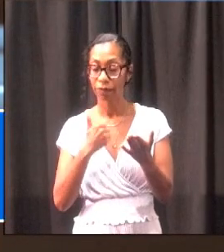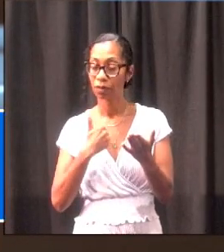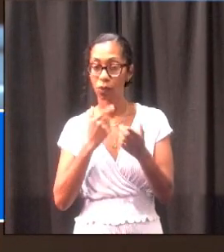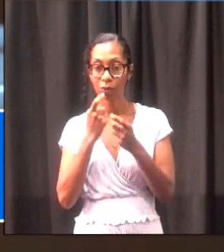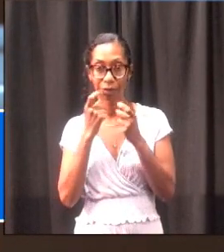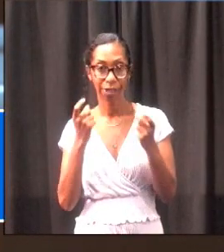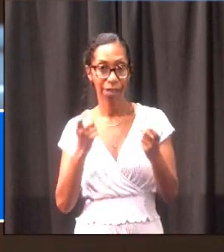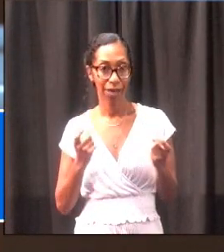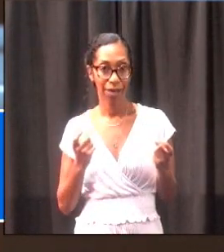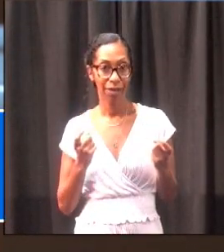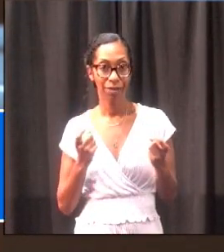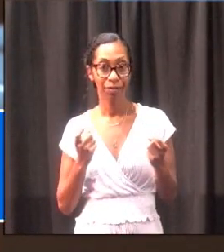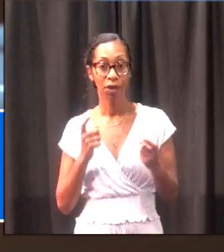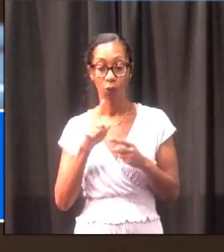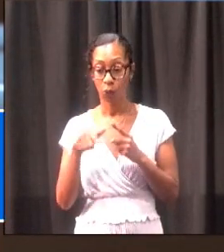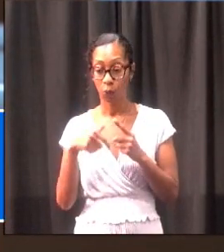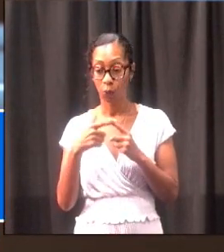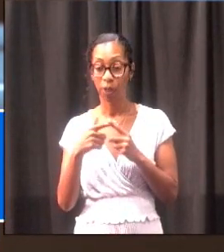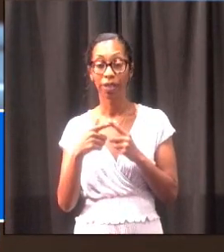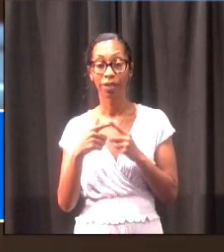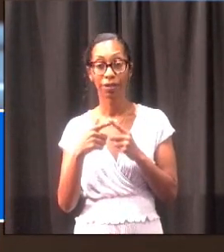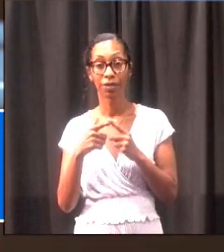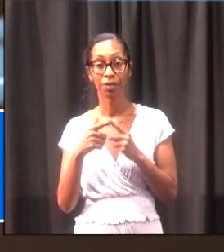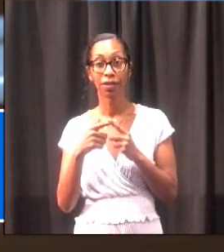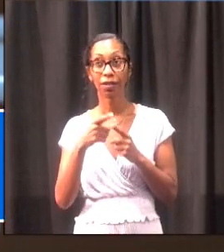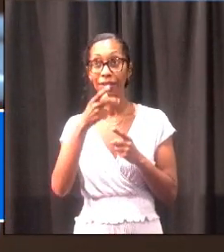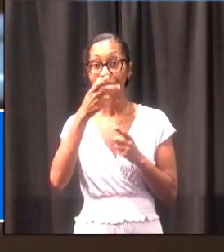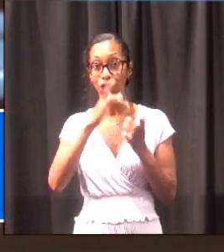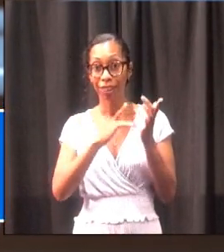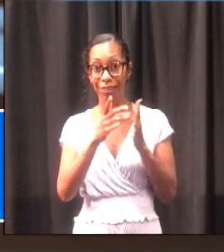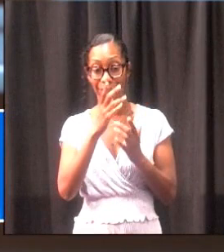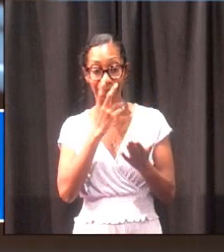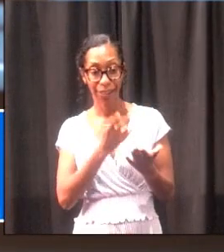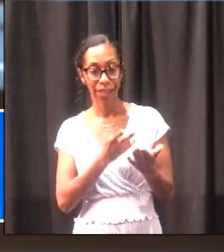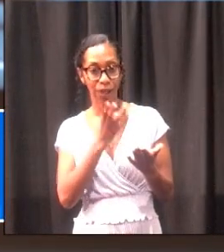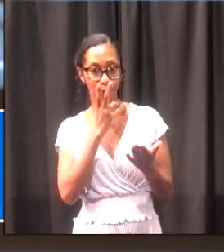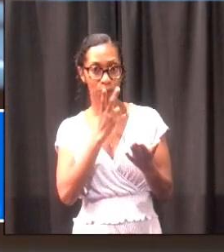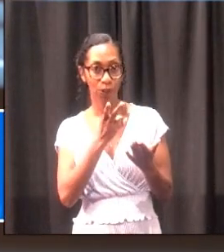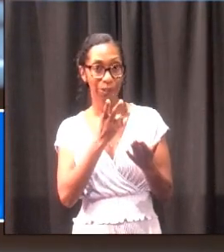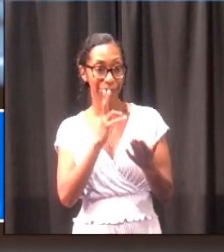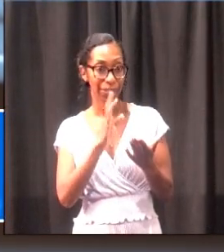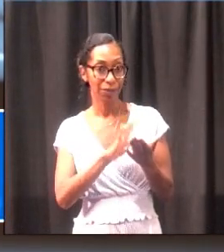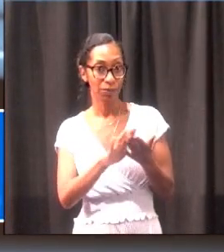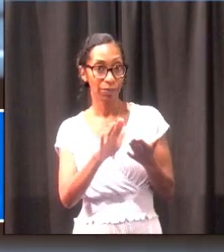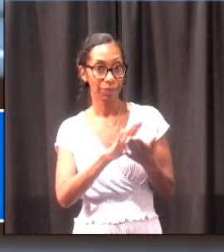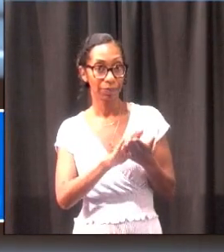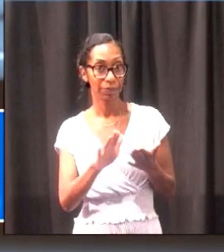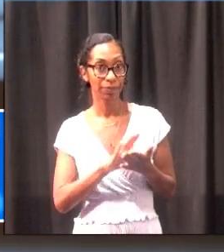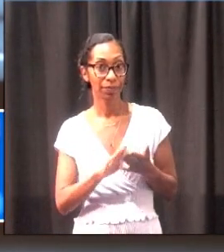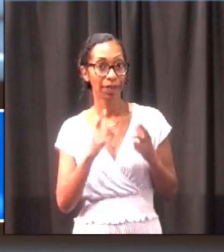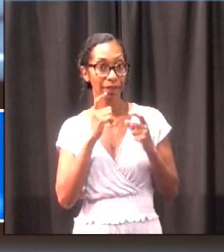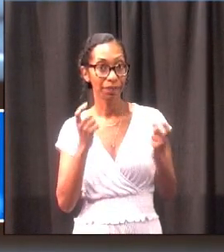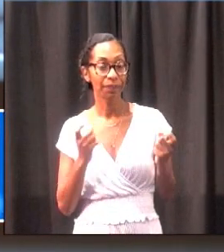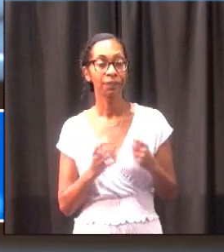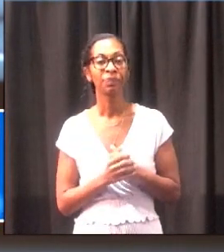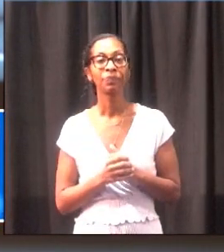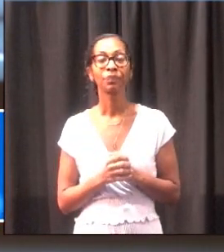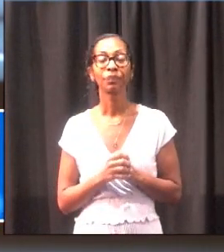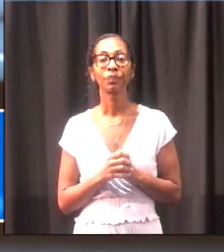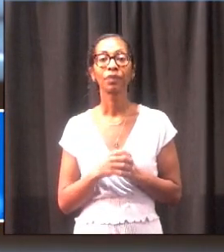Christ." God is faithful, by whom you were called into